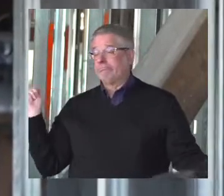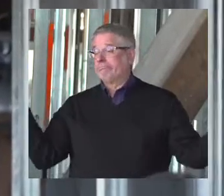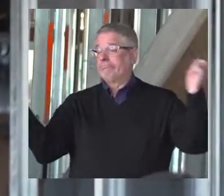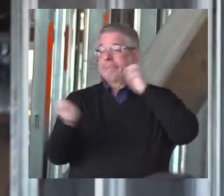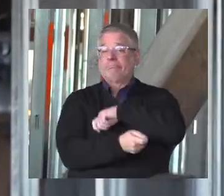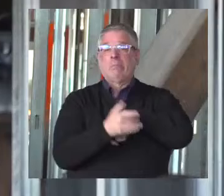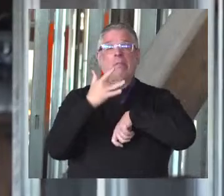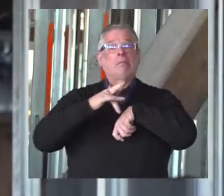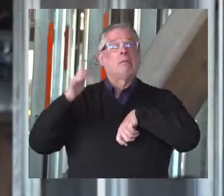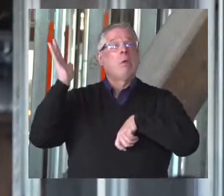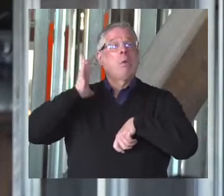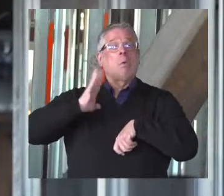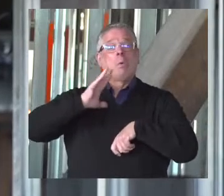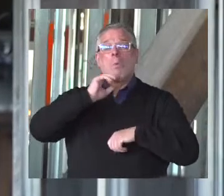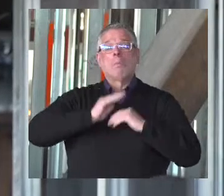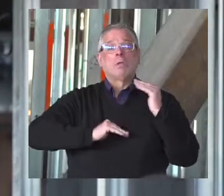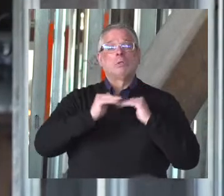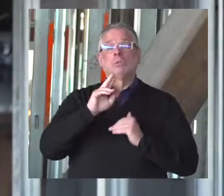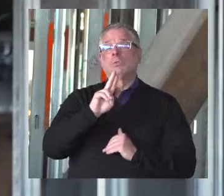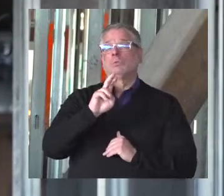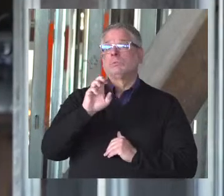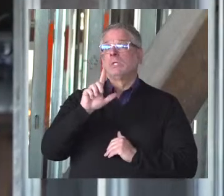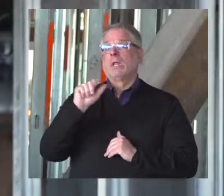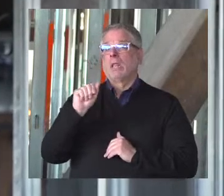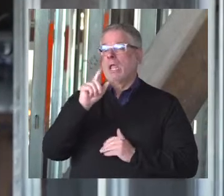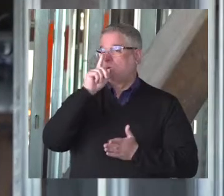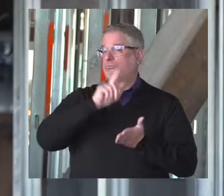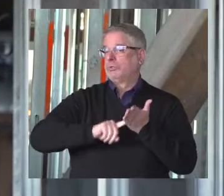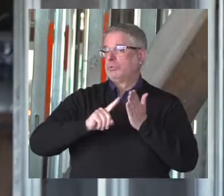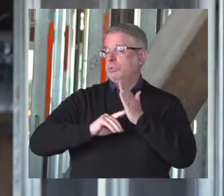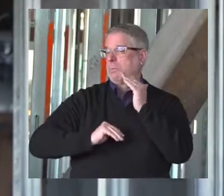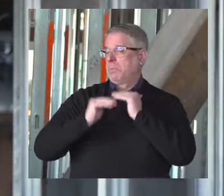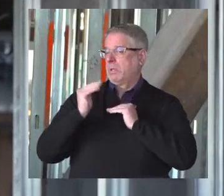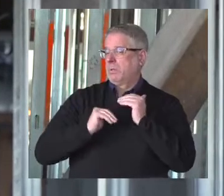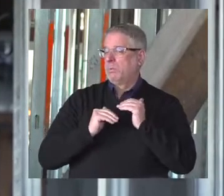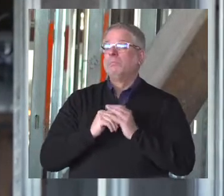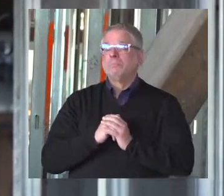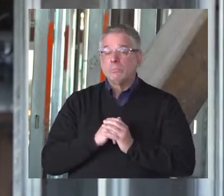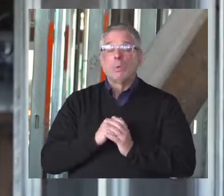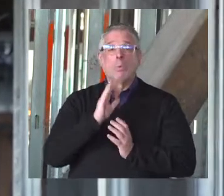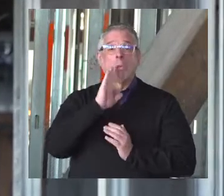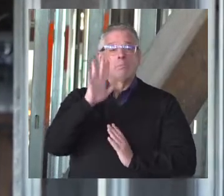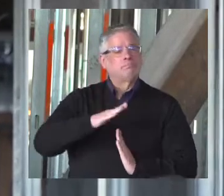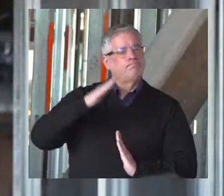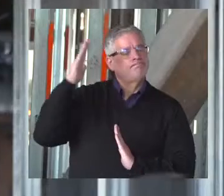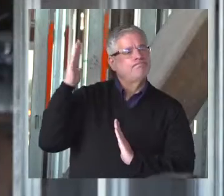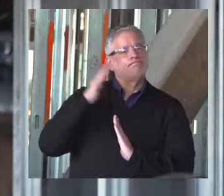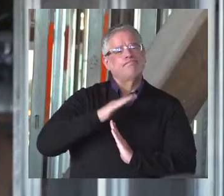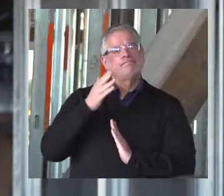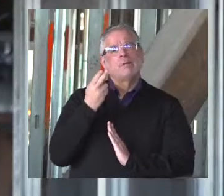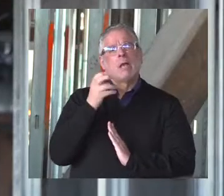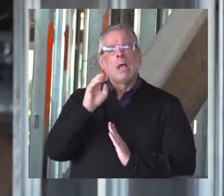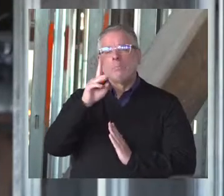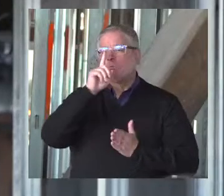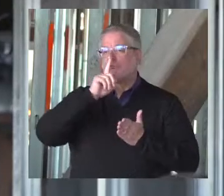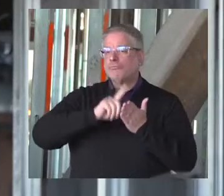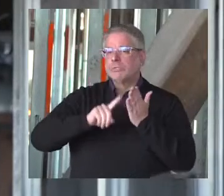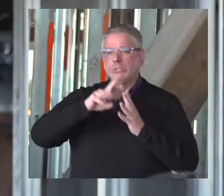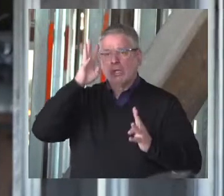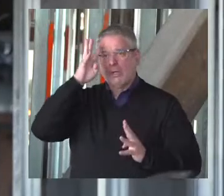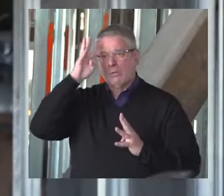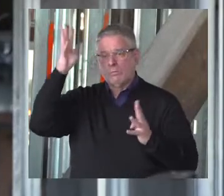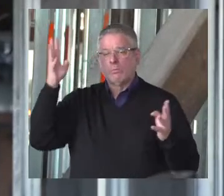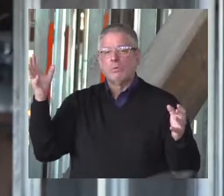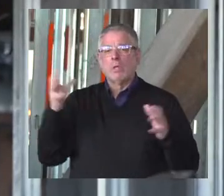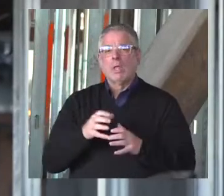empty former mall into a UCLA research park. It will serve as a state-of-the-art hub of research and innovation that will